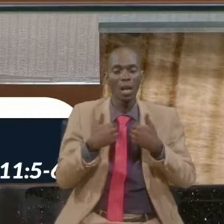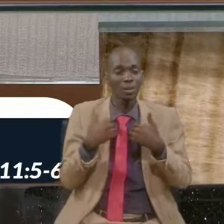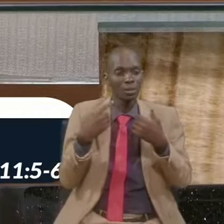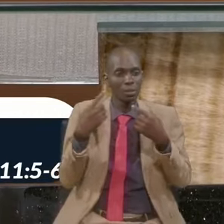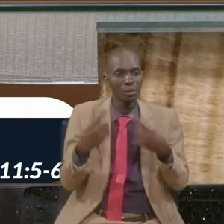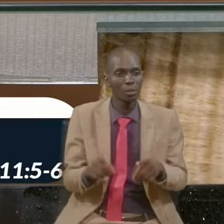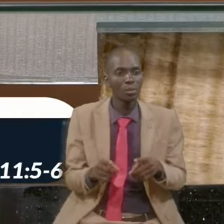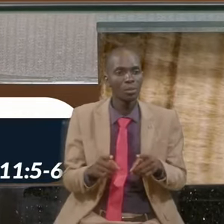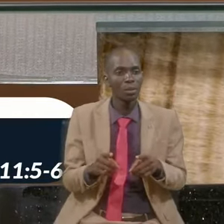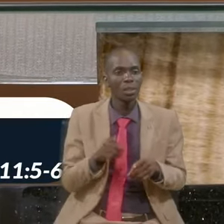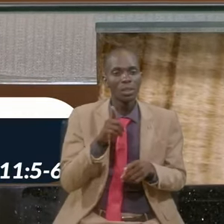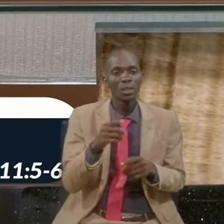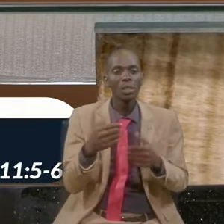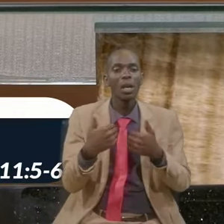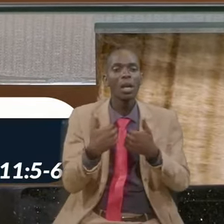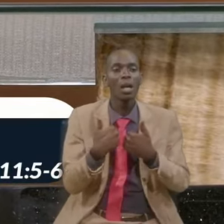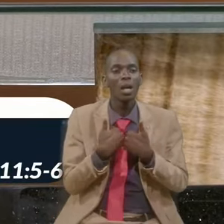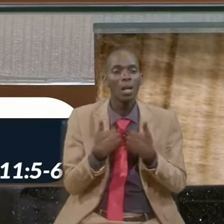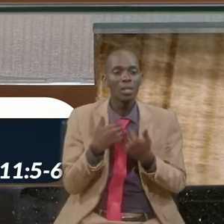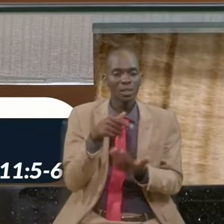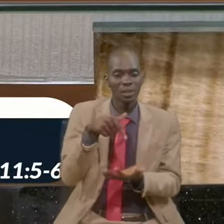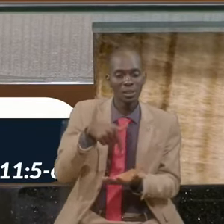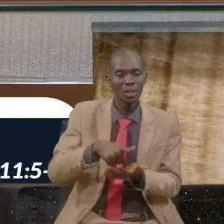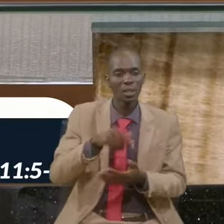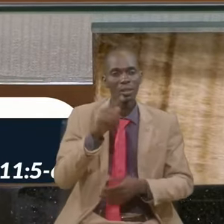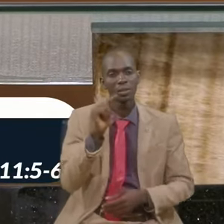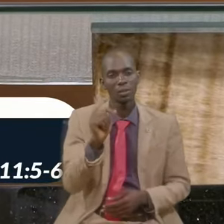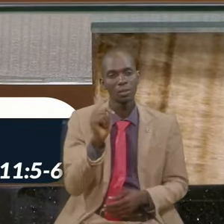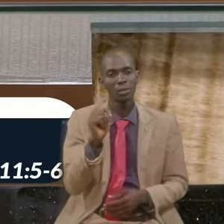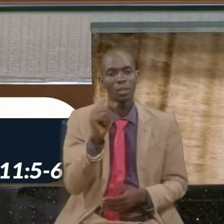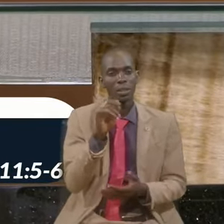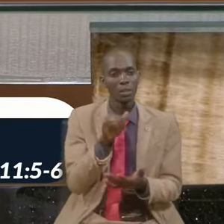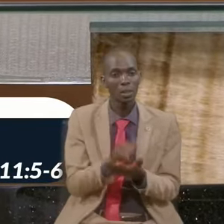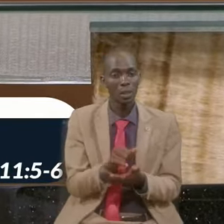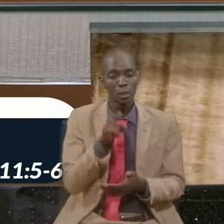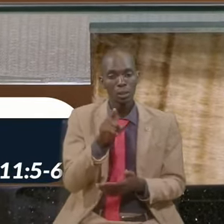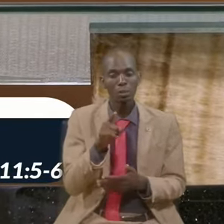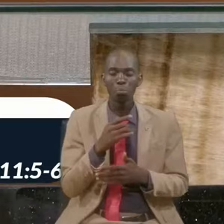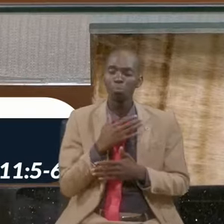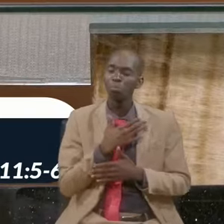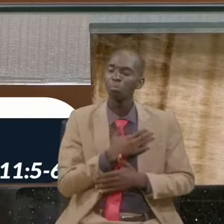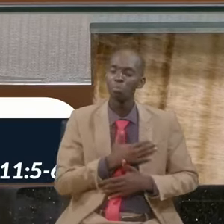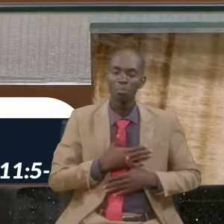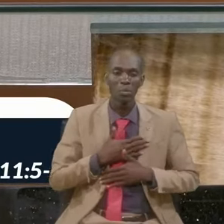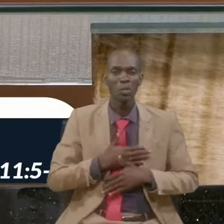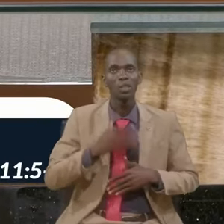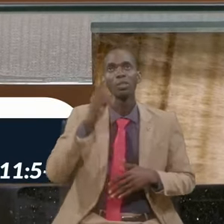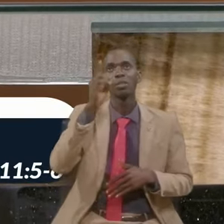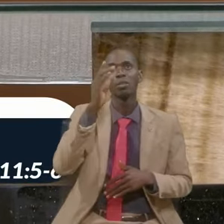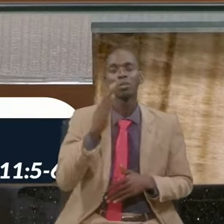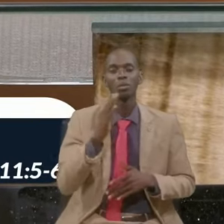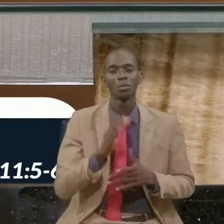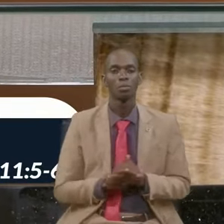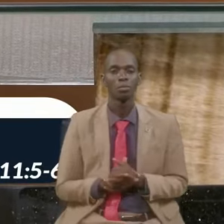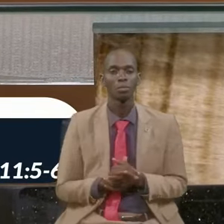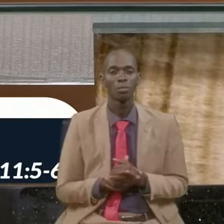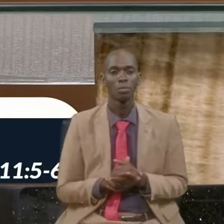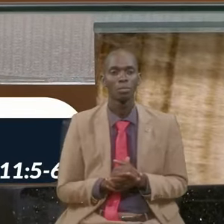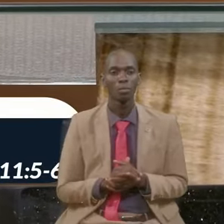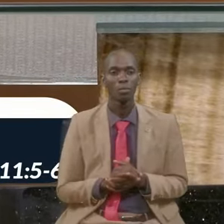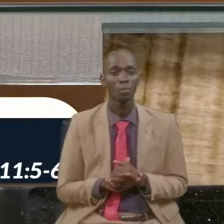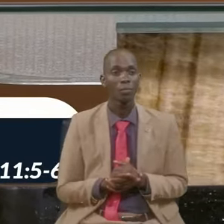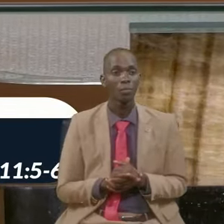him, he had this testimony that he pleased God.